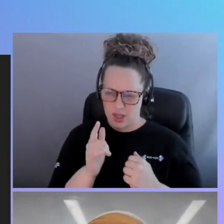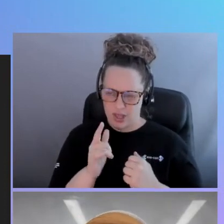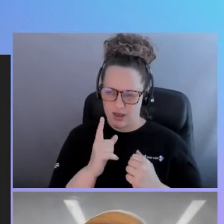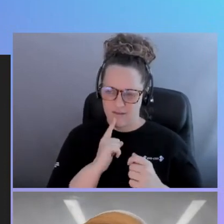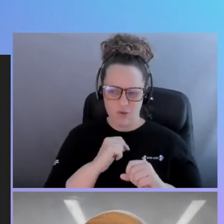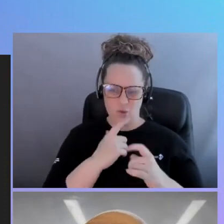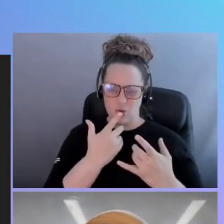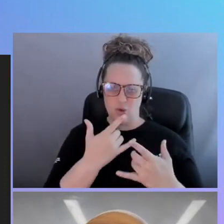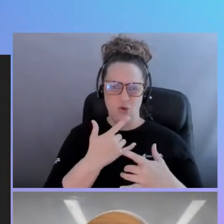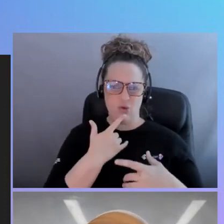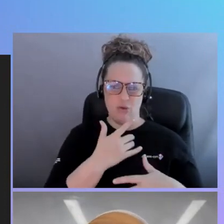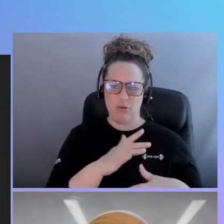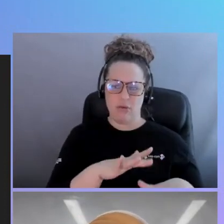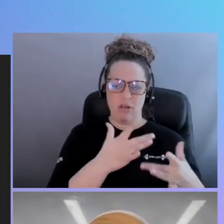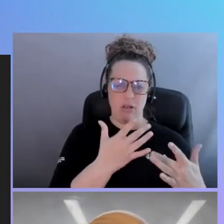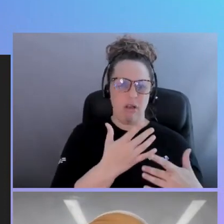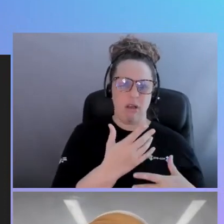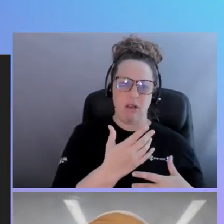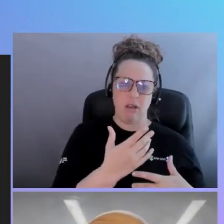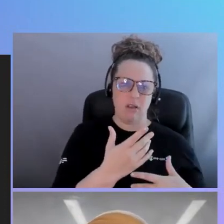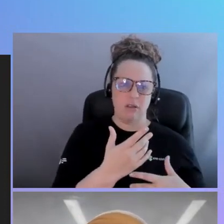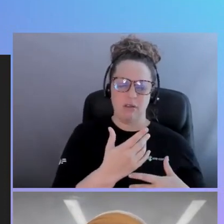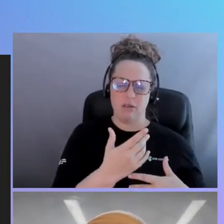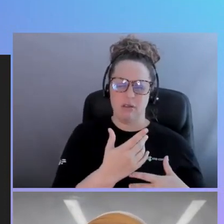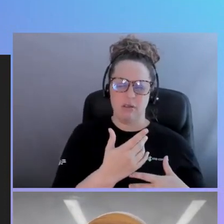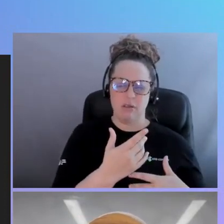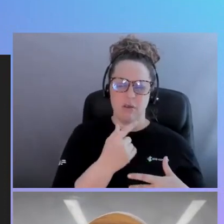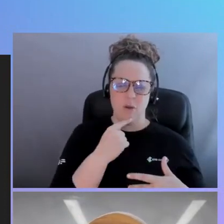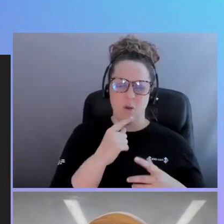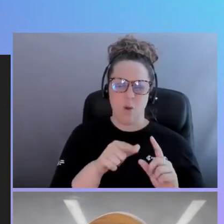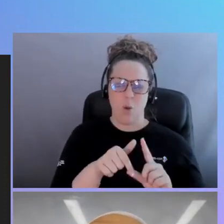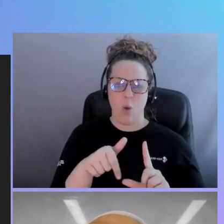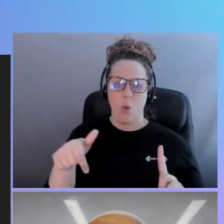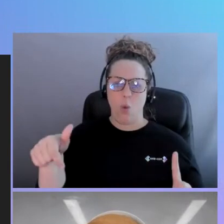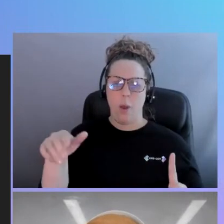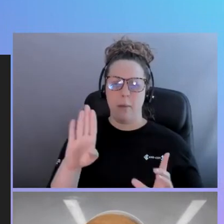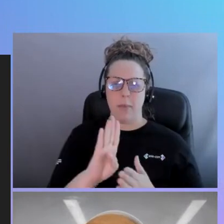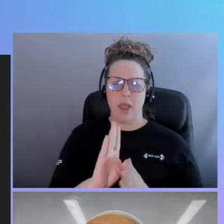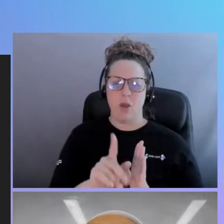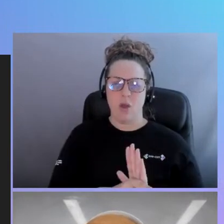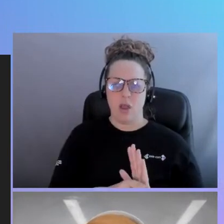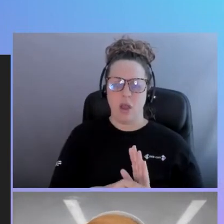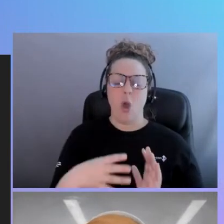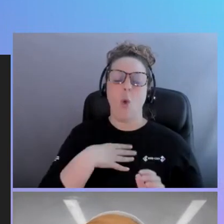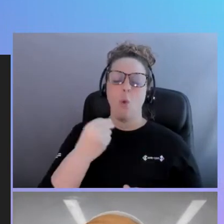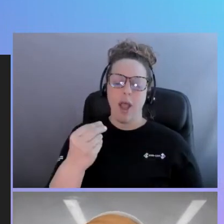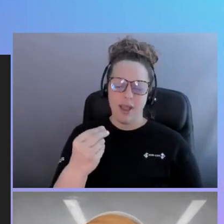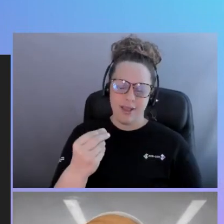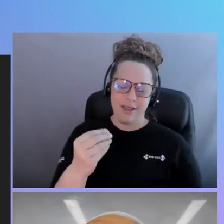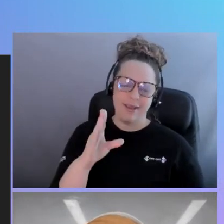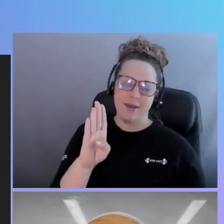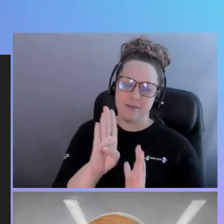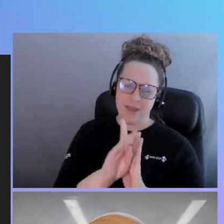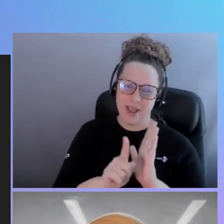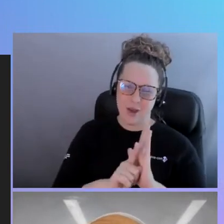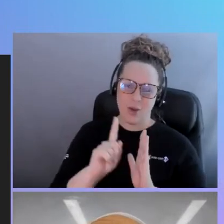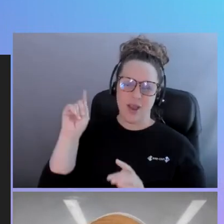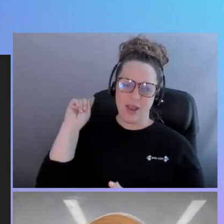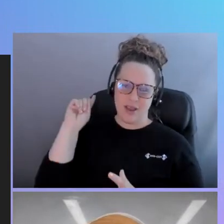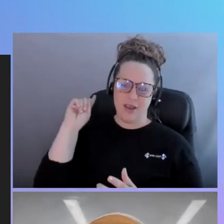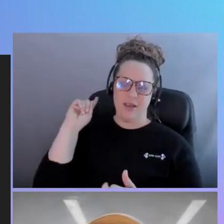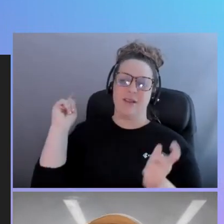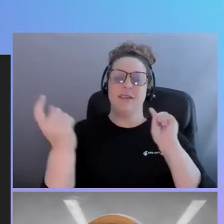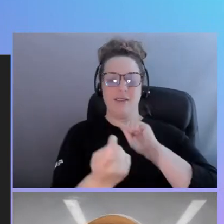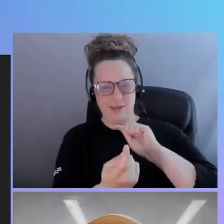supported night mode, or had like a white background, and maybe you are a